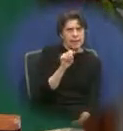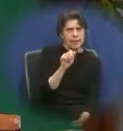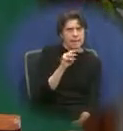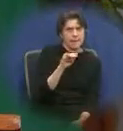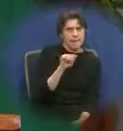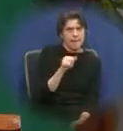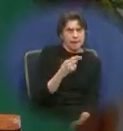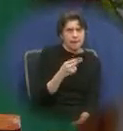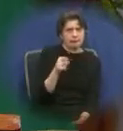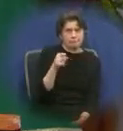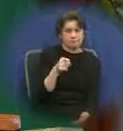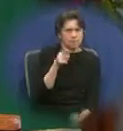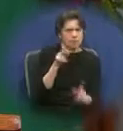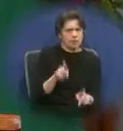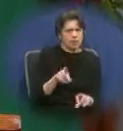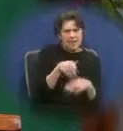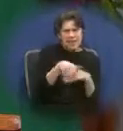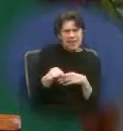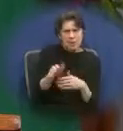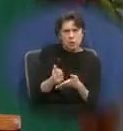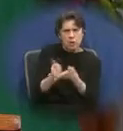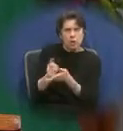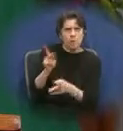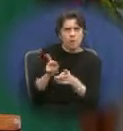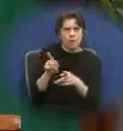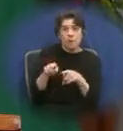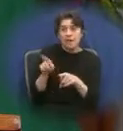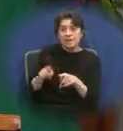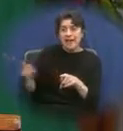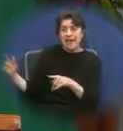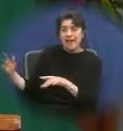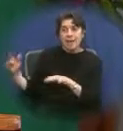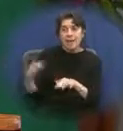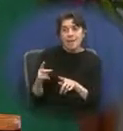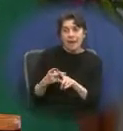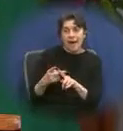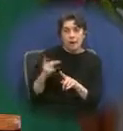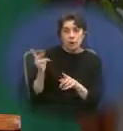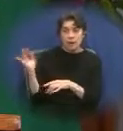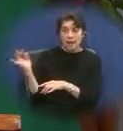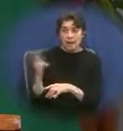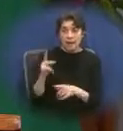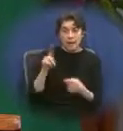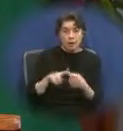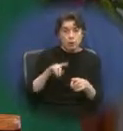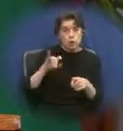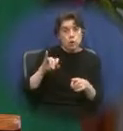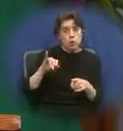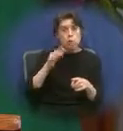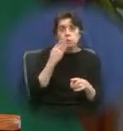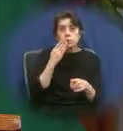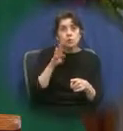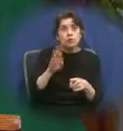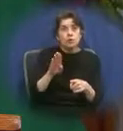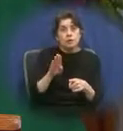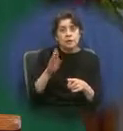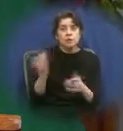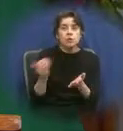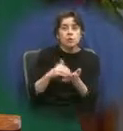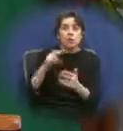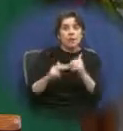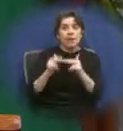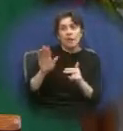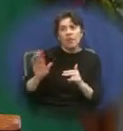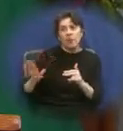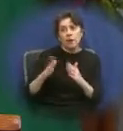to help the people as they returned to Jerusalem to rebuild their city. And as part of the rebuilding